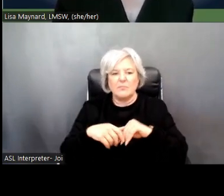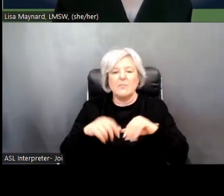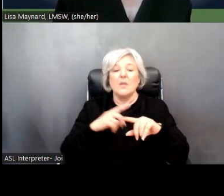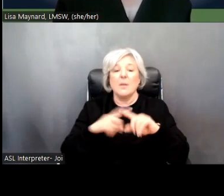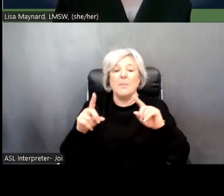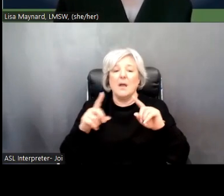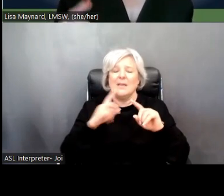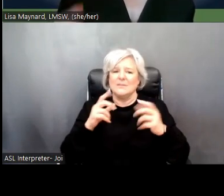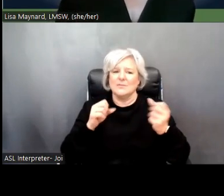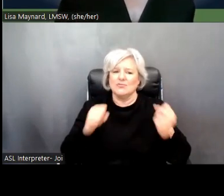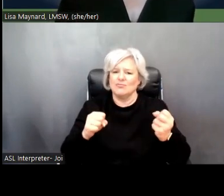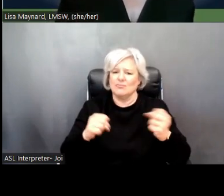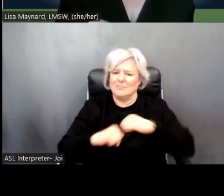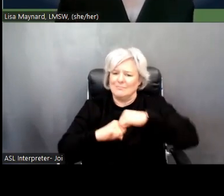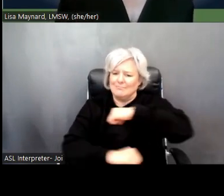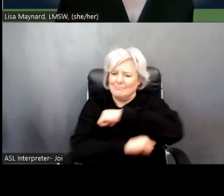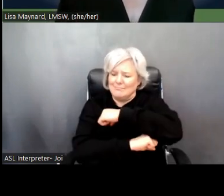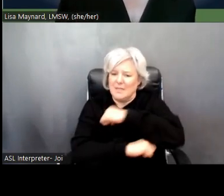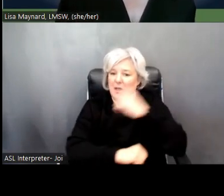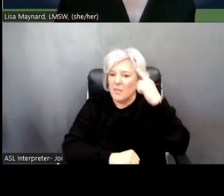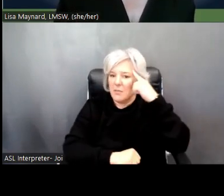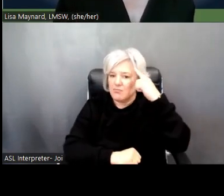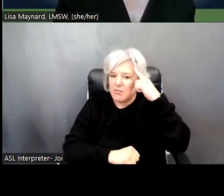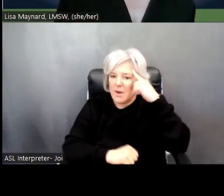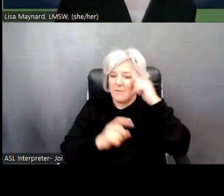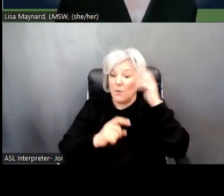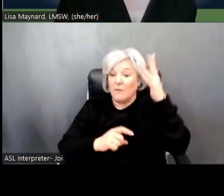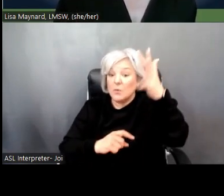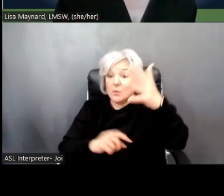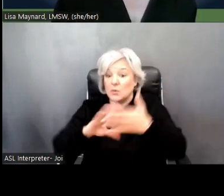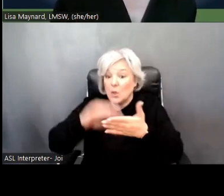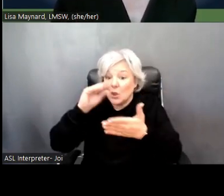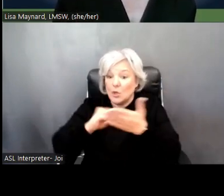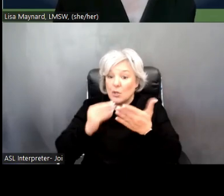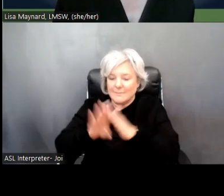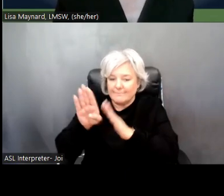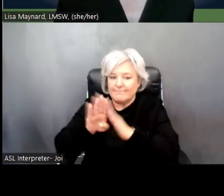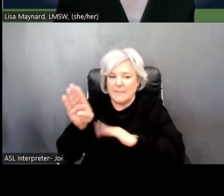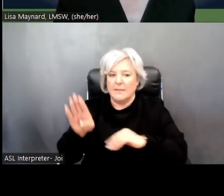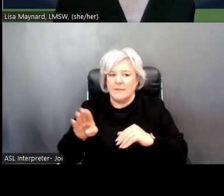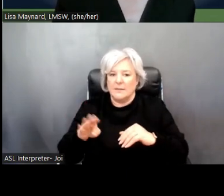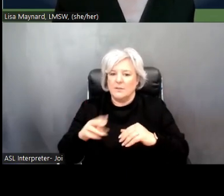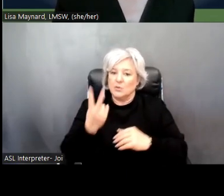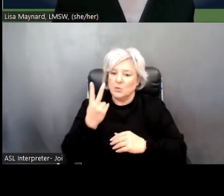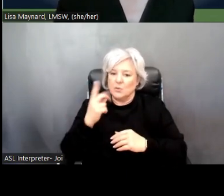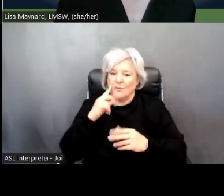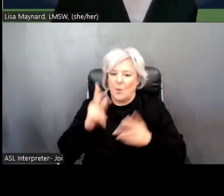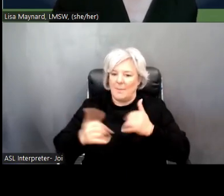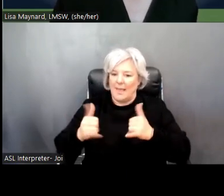solid foundation for a child's brain for future learning and development. It takes two to play.